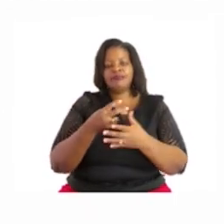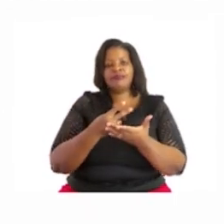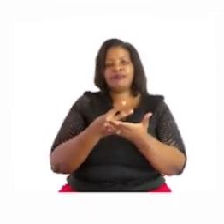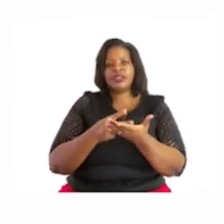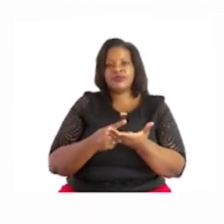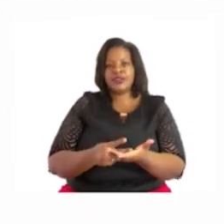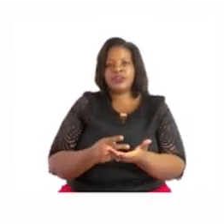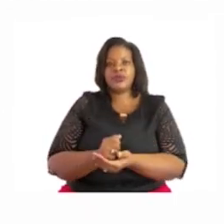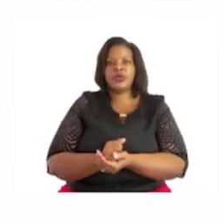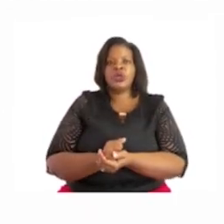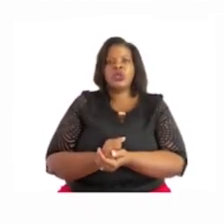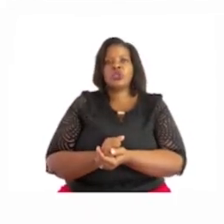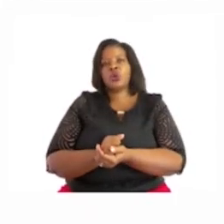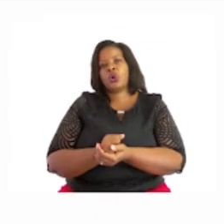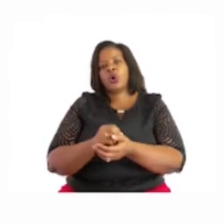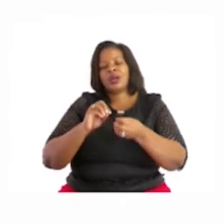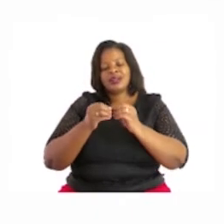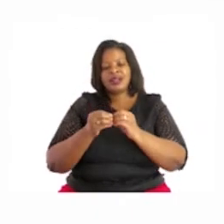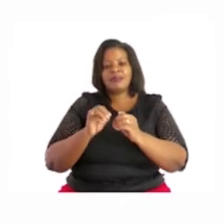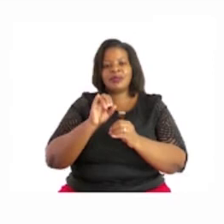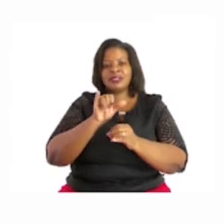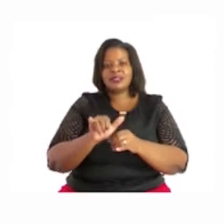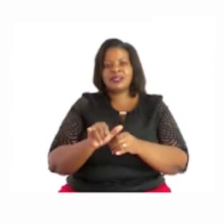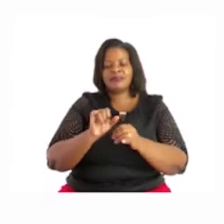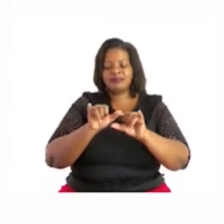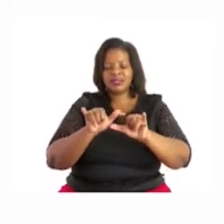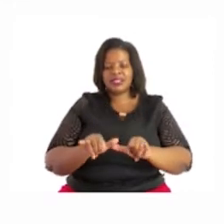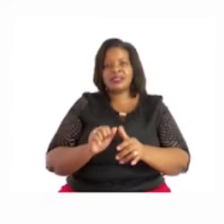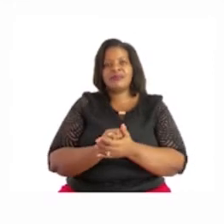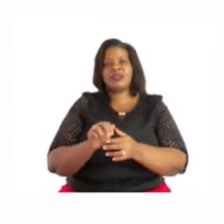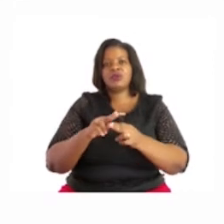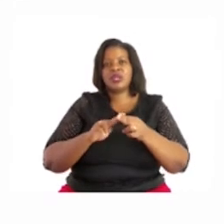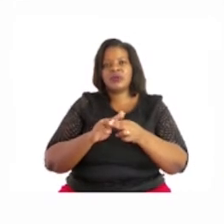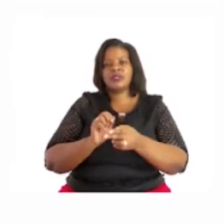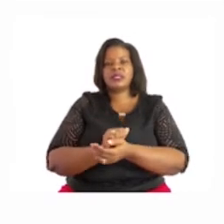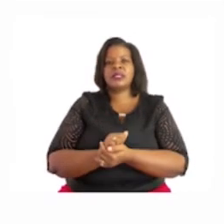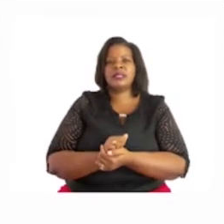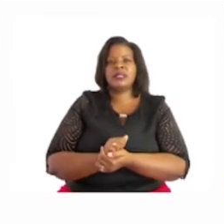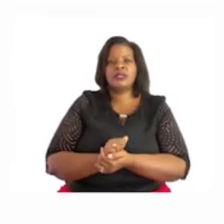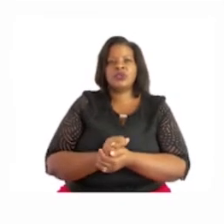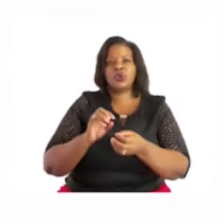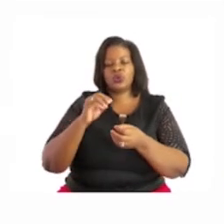system, meaning from 0 to 9. You can see the number which are listed